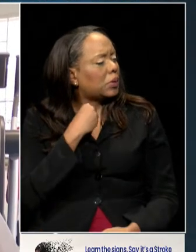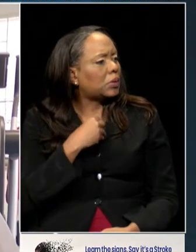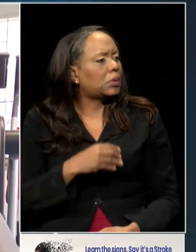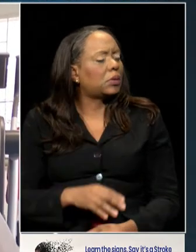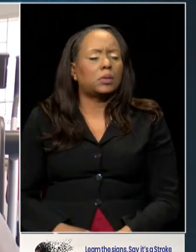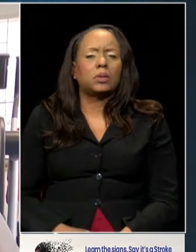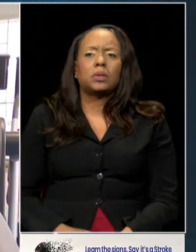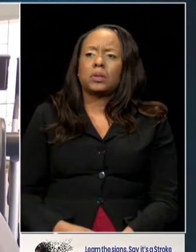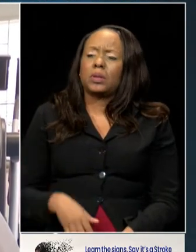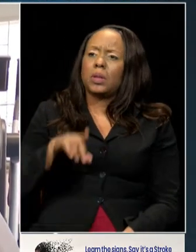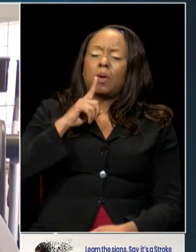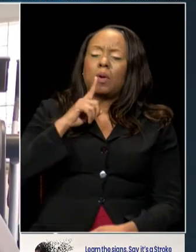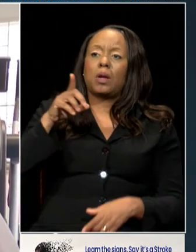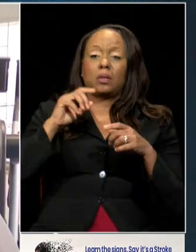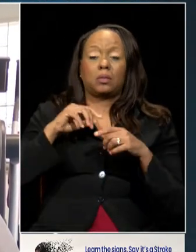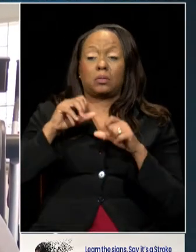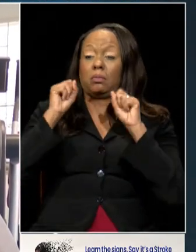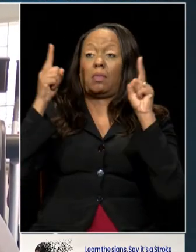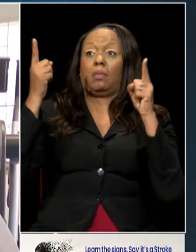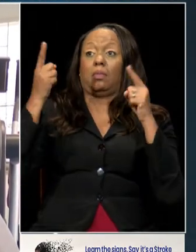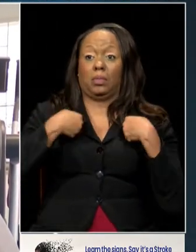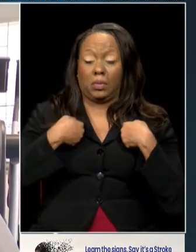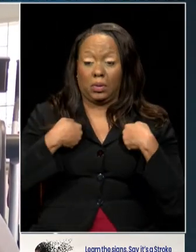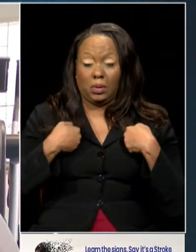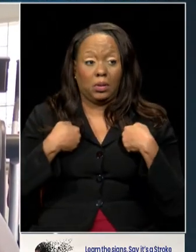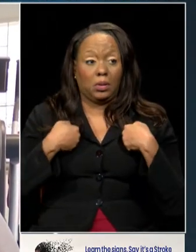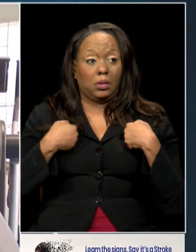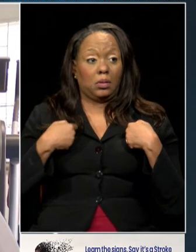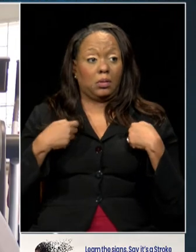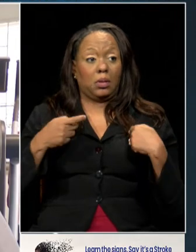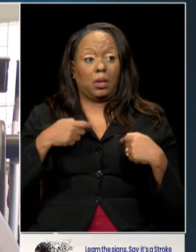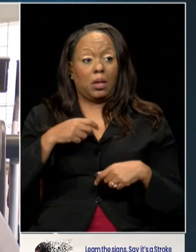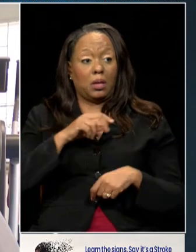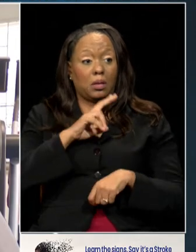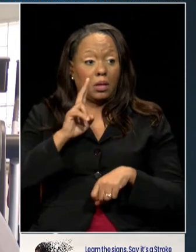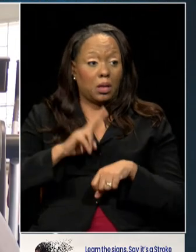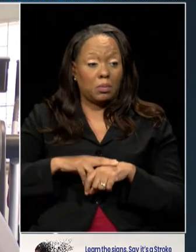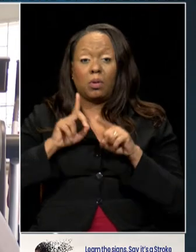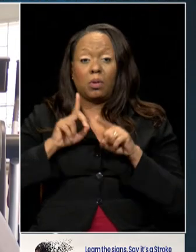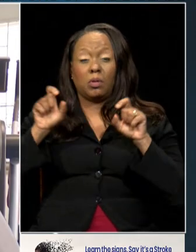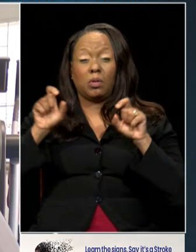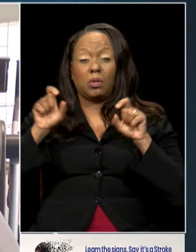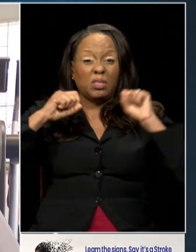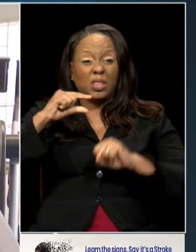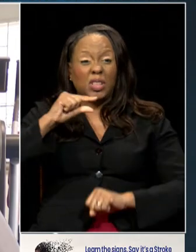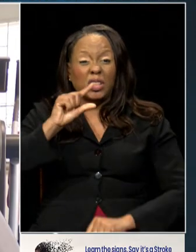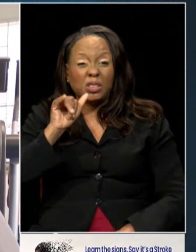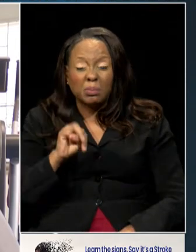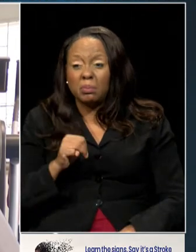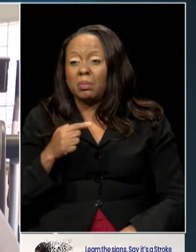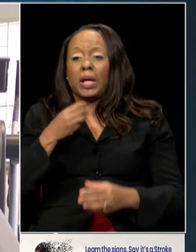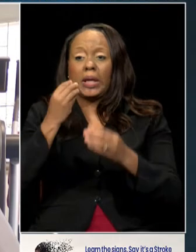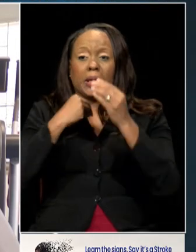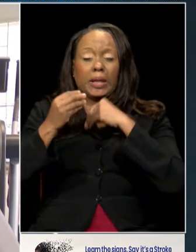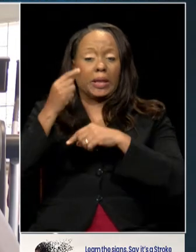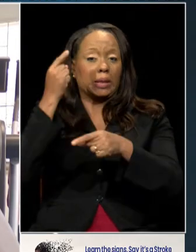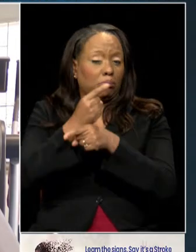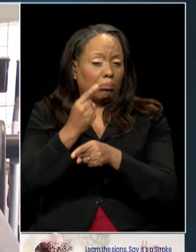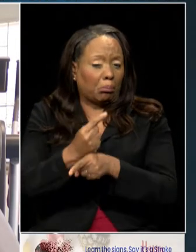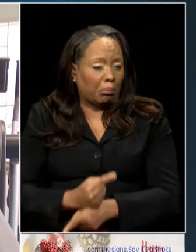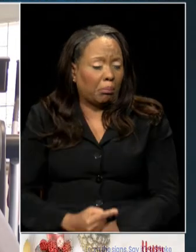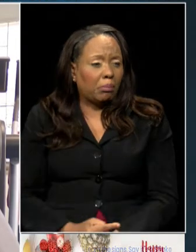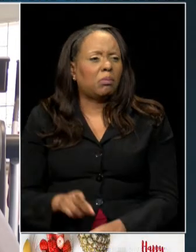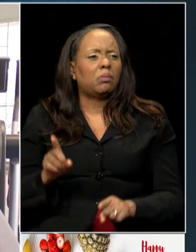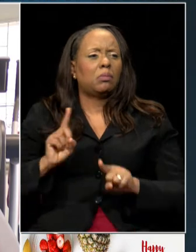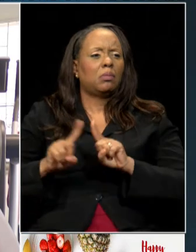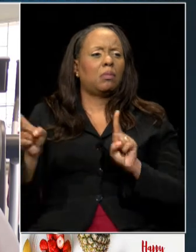me because I'm usually in the gym, I work out, I eat properly, but I was